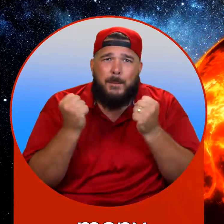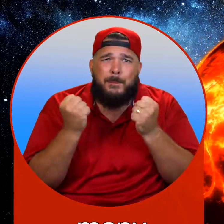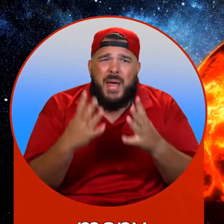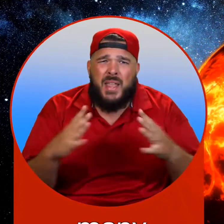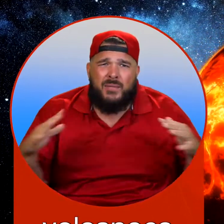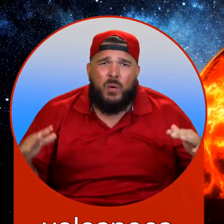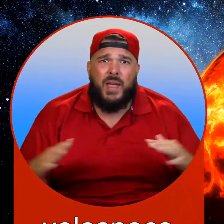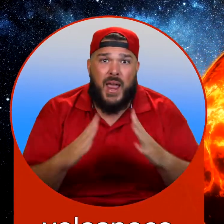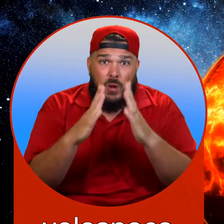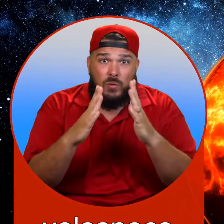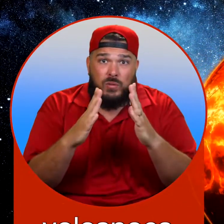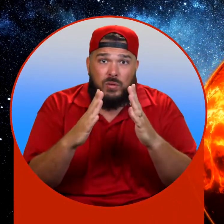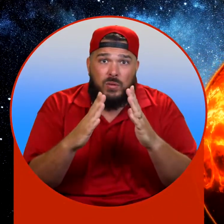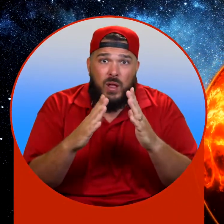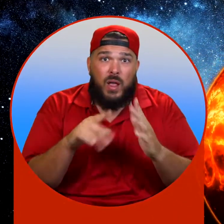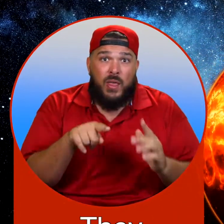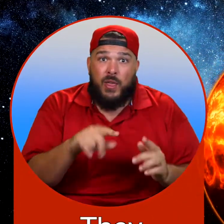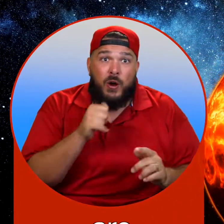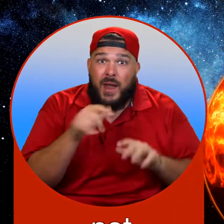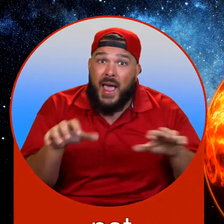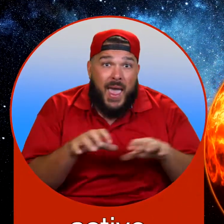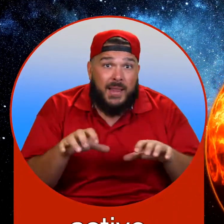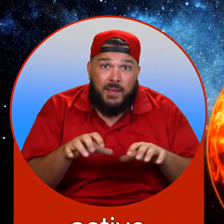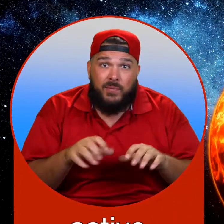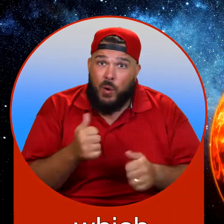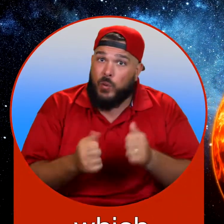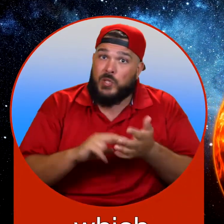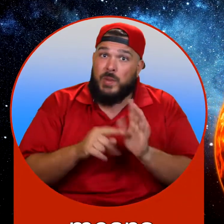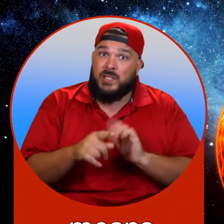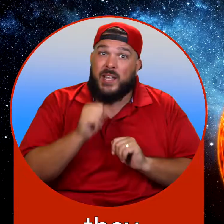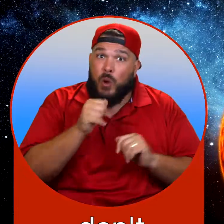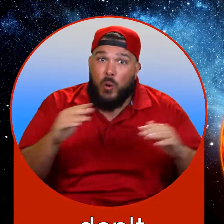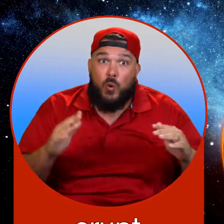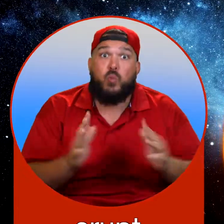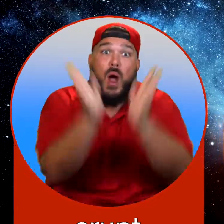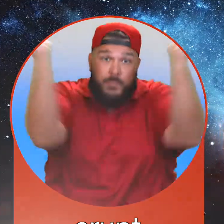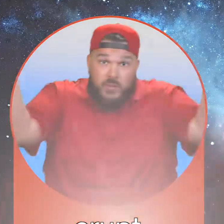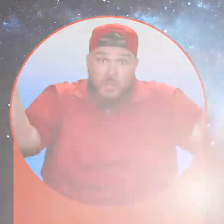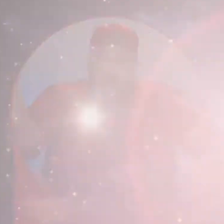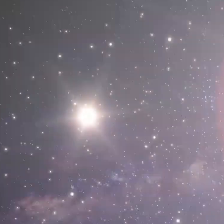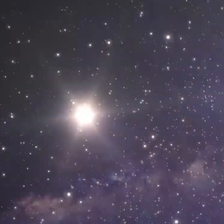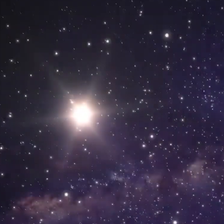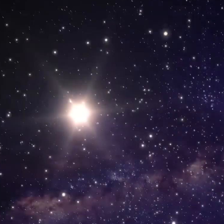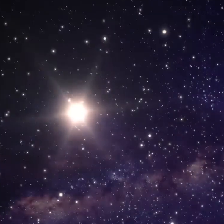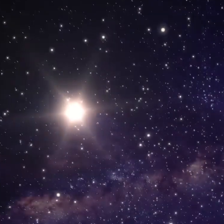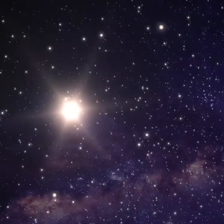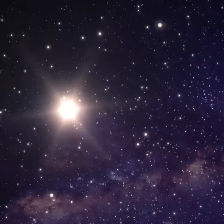with many volcanoes they are not active which means they don't erupt